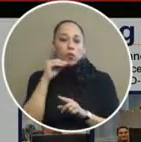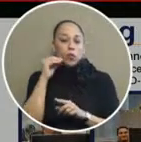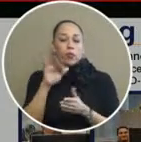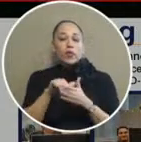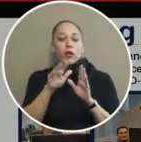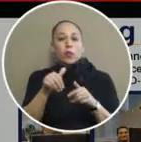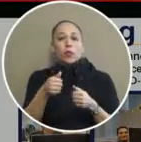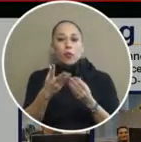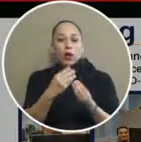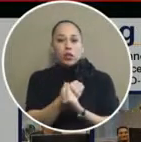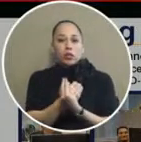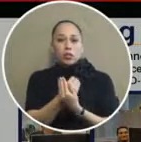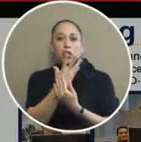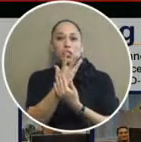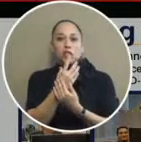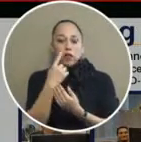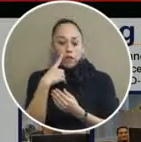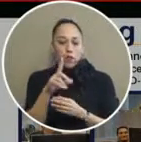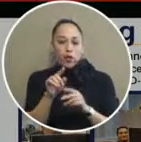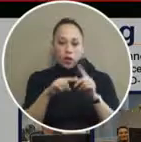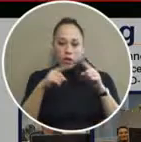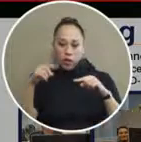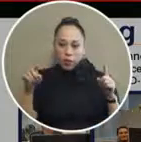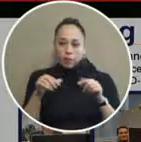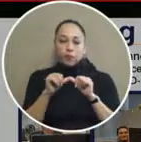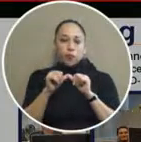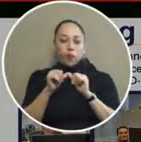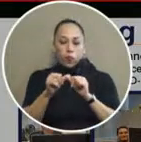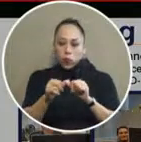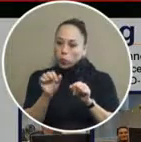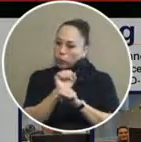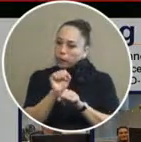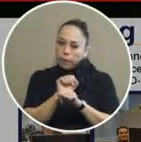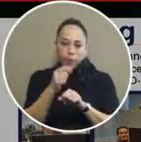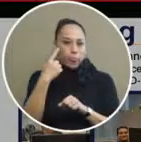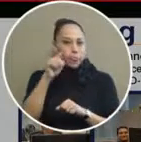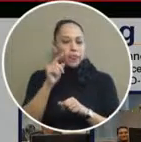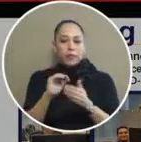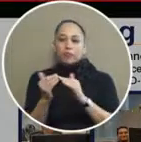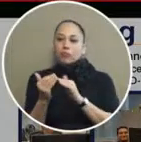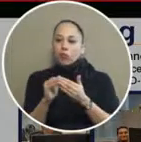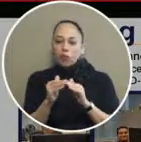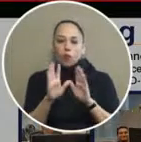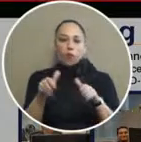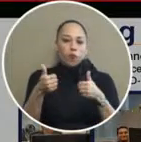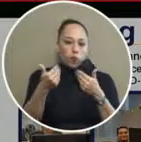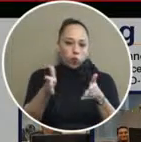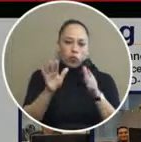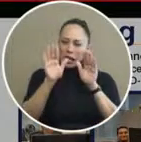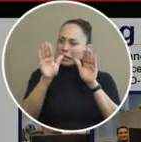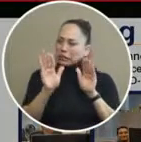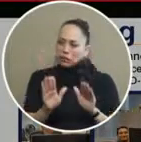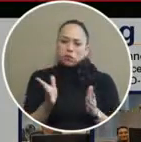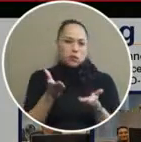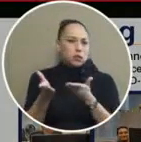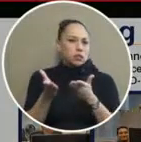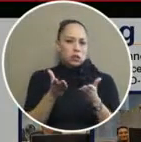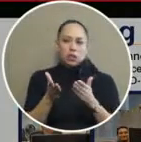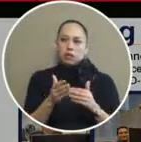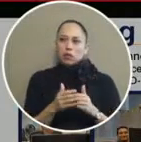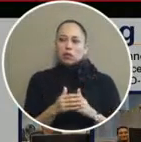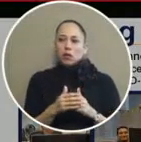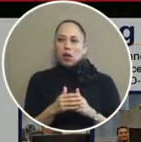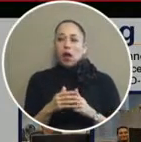you a snapshot of our diverse workforce that's continuing to serve our community, striving to deliver those exceptional services as we look at what's